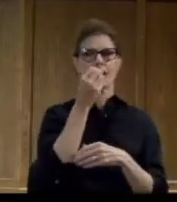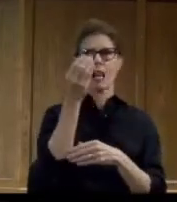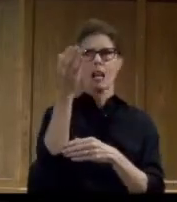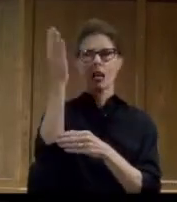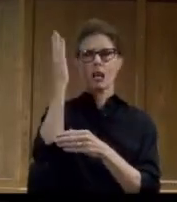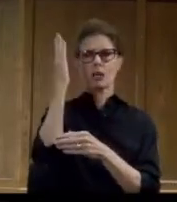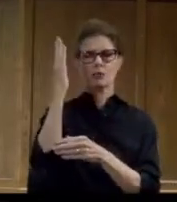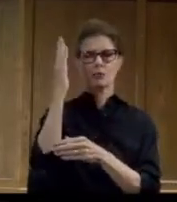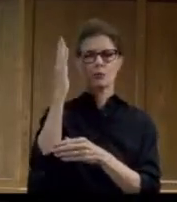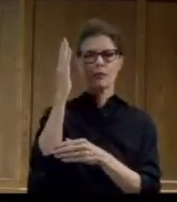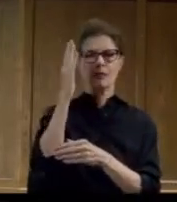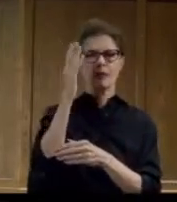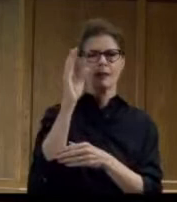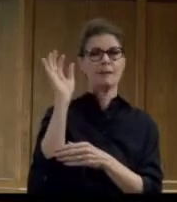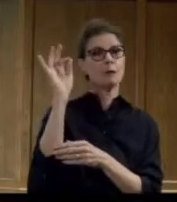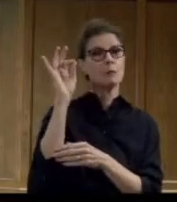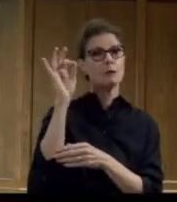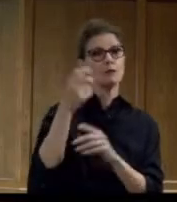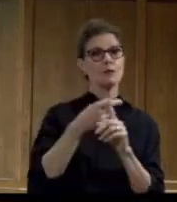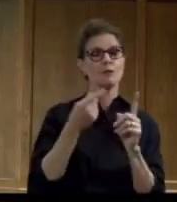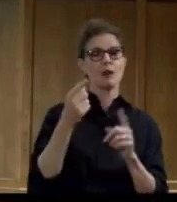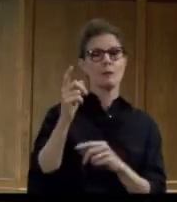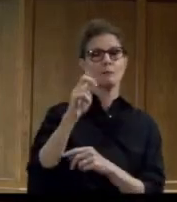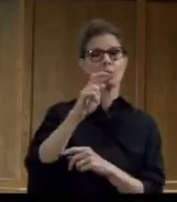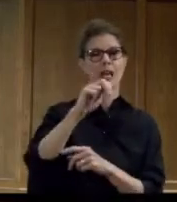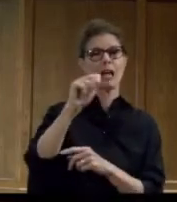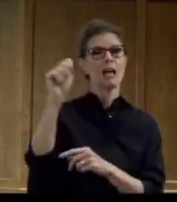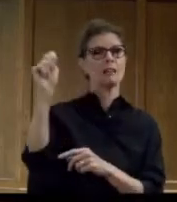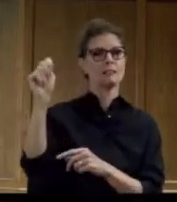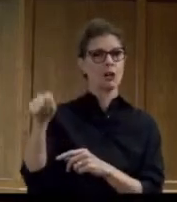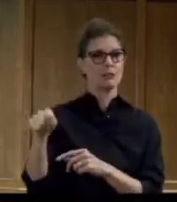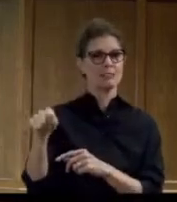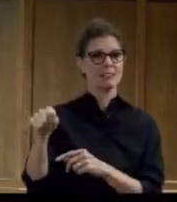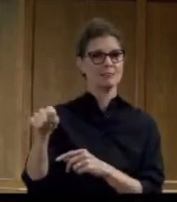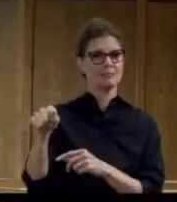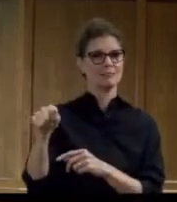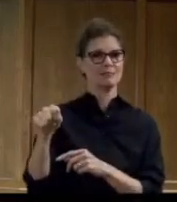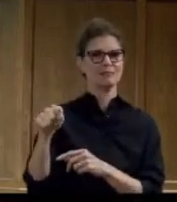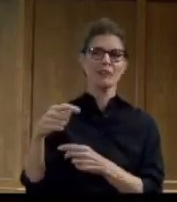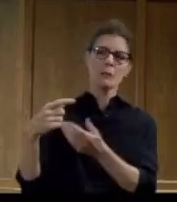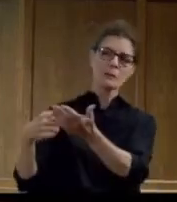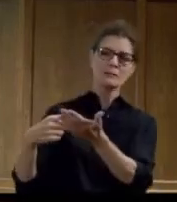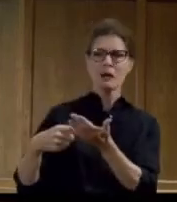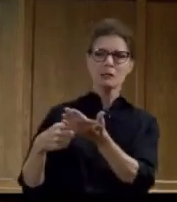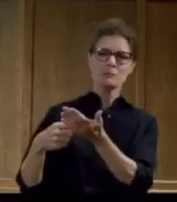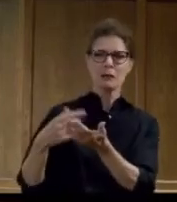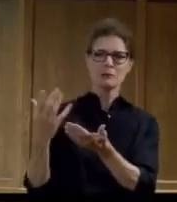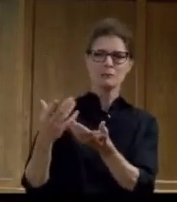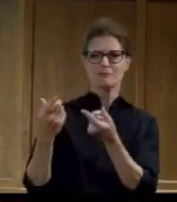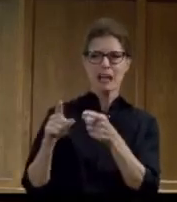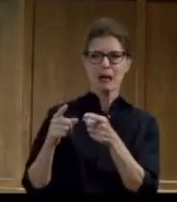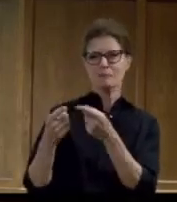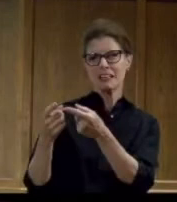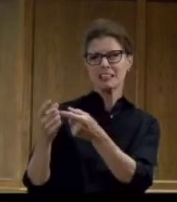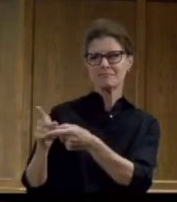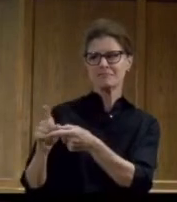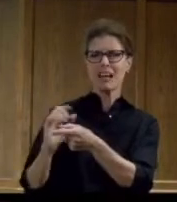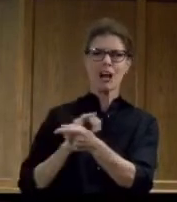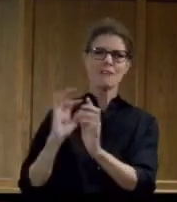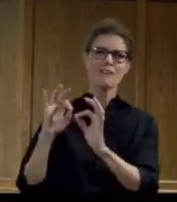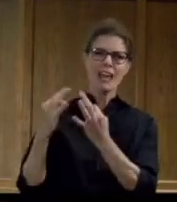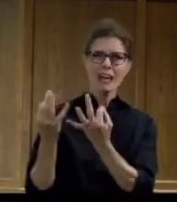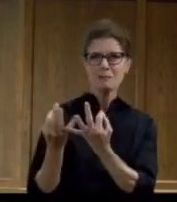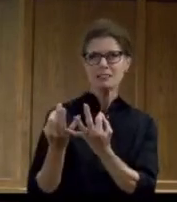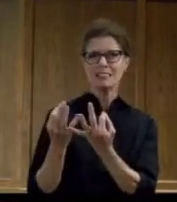of Christ in Tulsa. And we talked a lot about what's going on in our families, what's going on in our personal life, what's going on with our